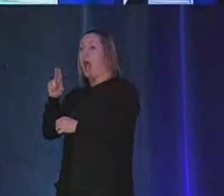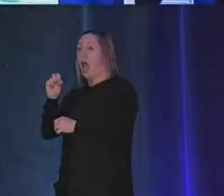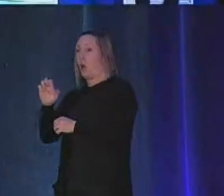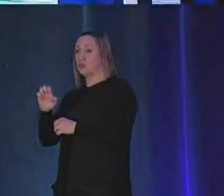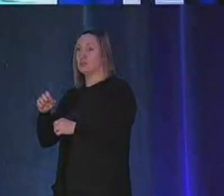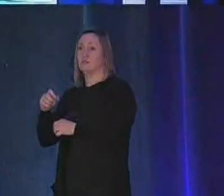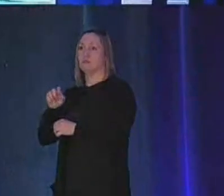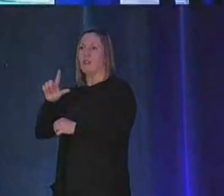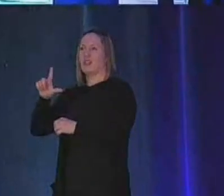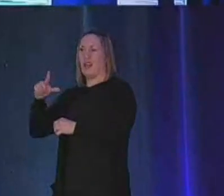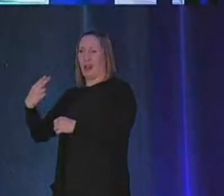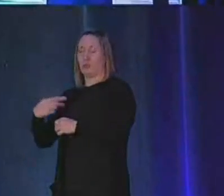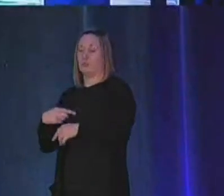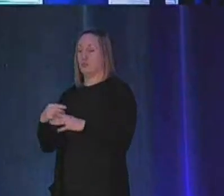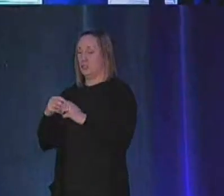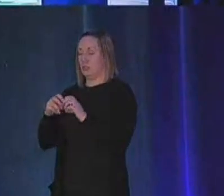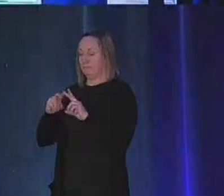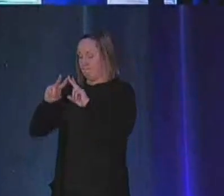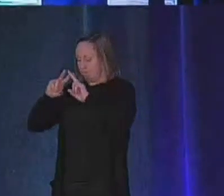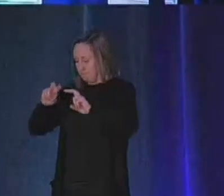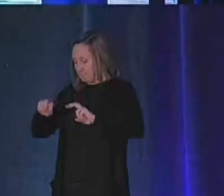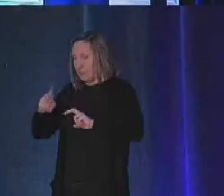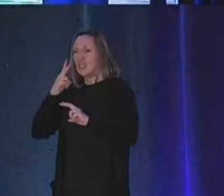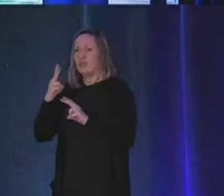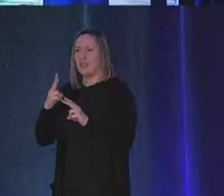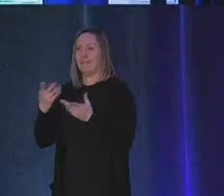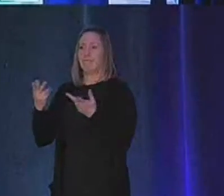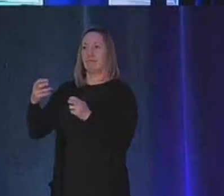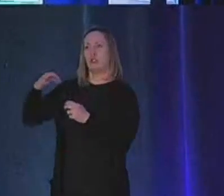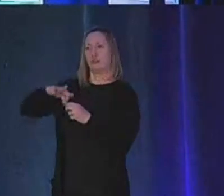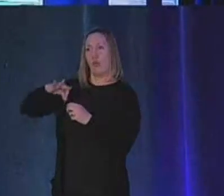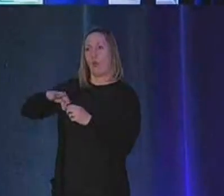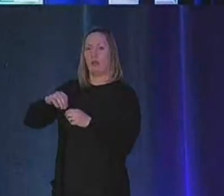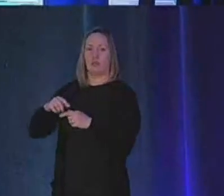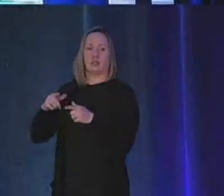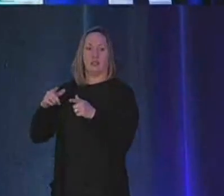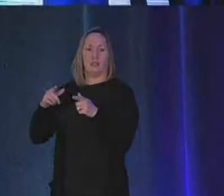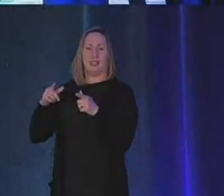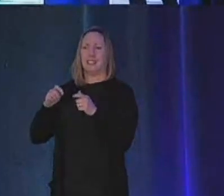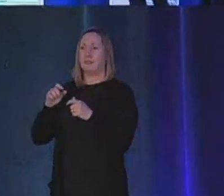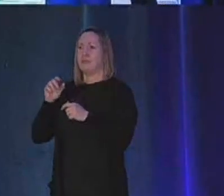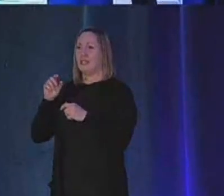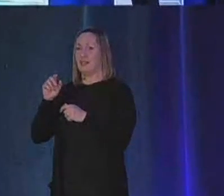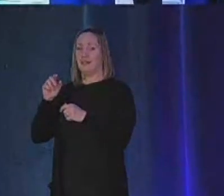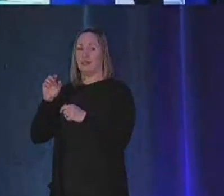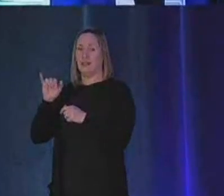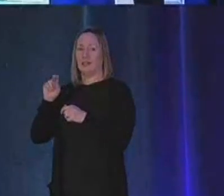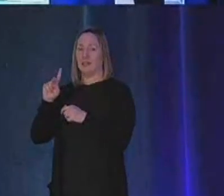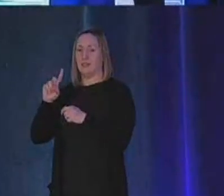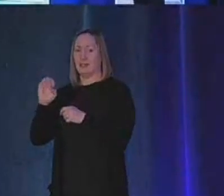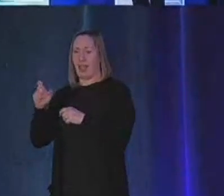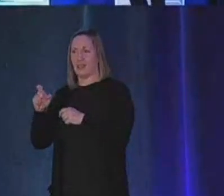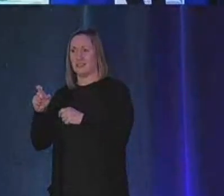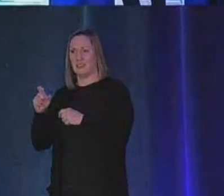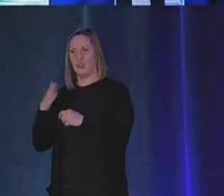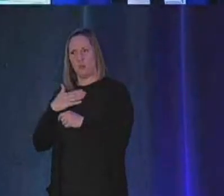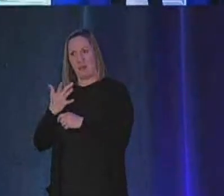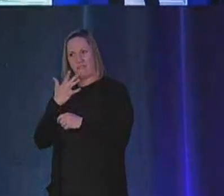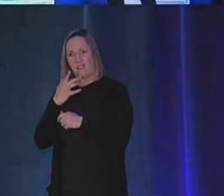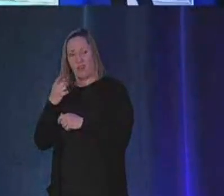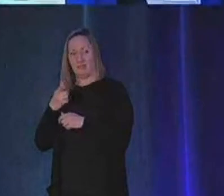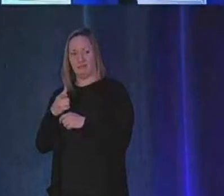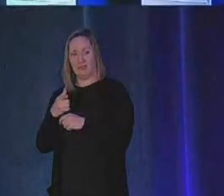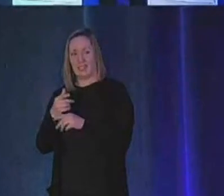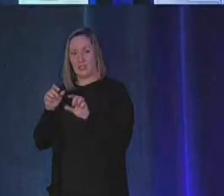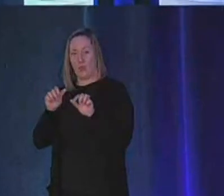hood and you see like you get this score. And speed index is really one of my favorite actually metrics, because